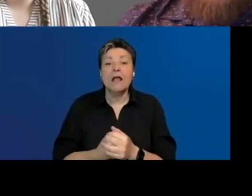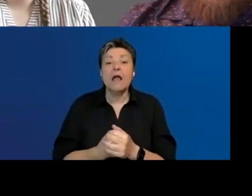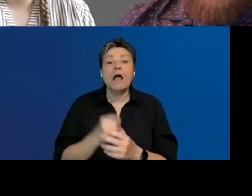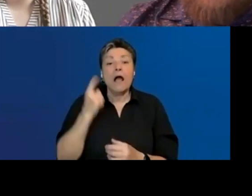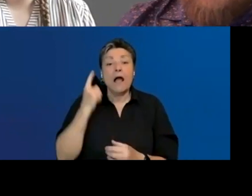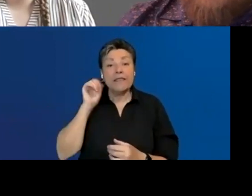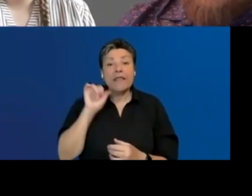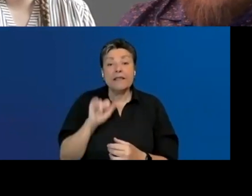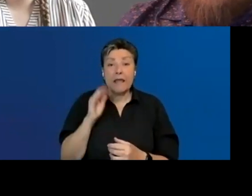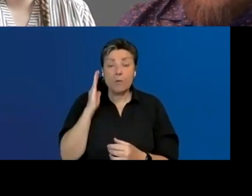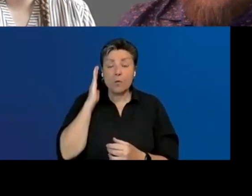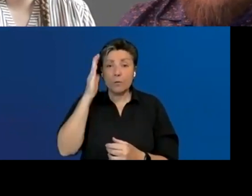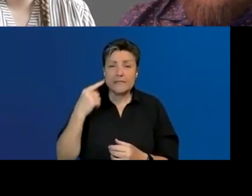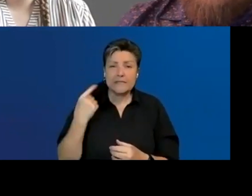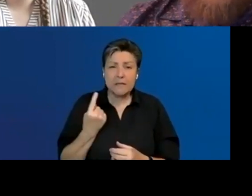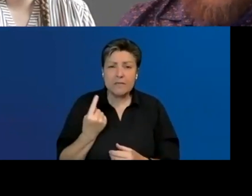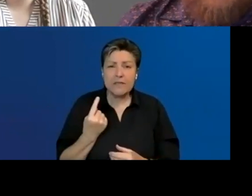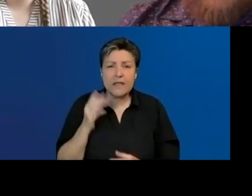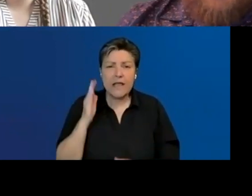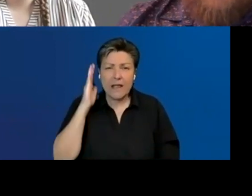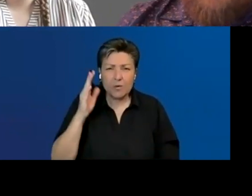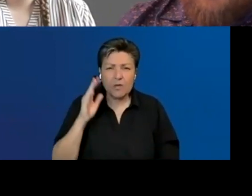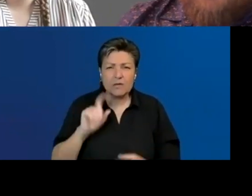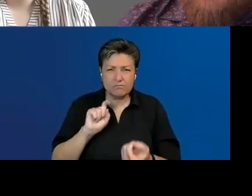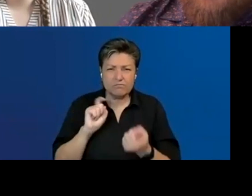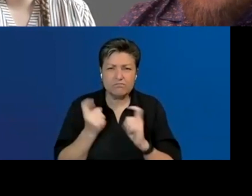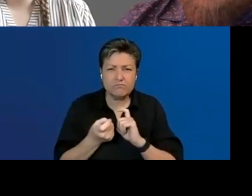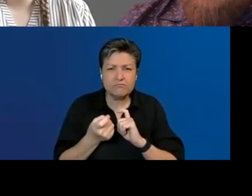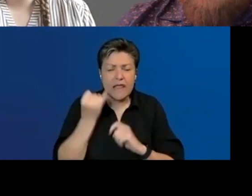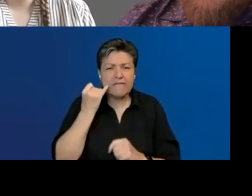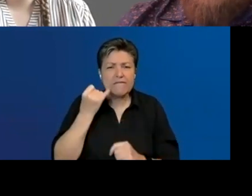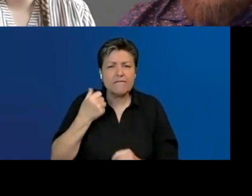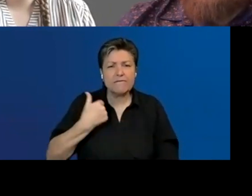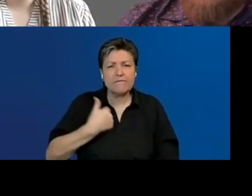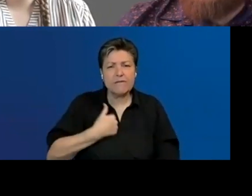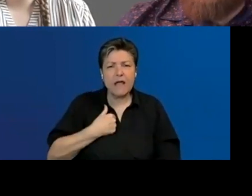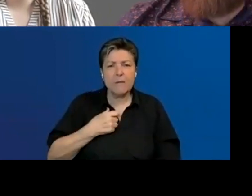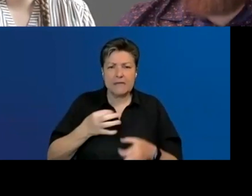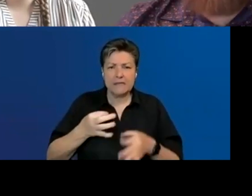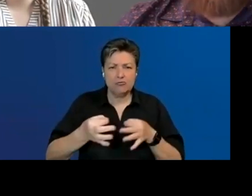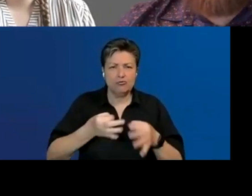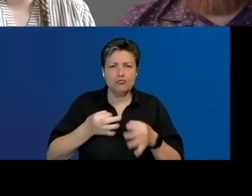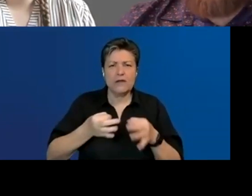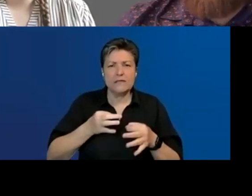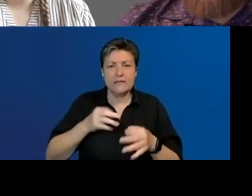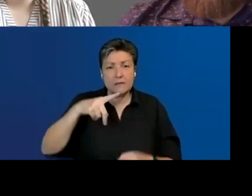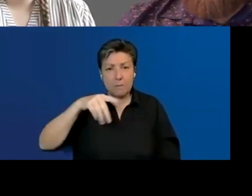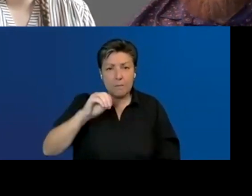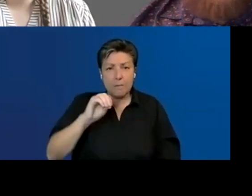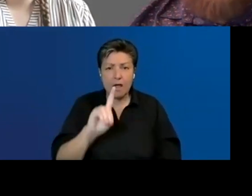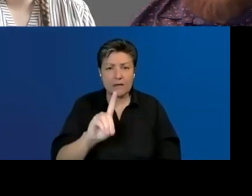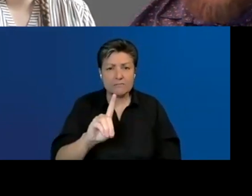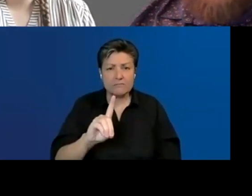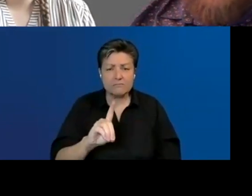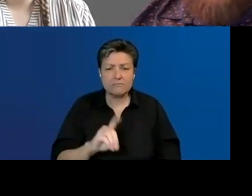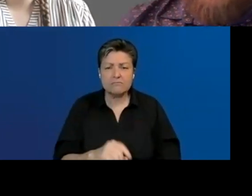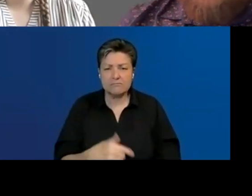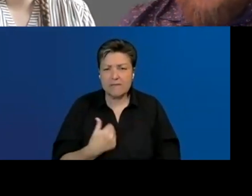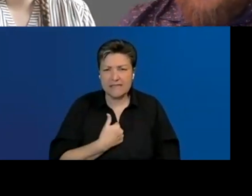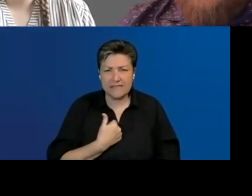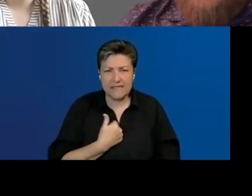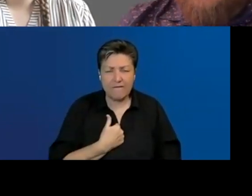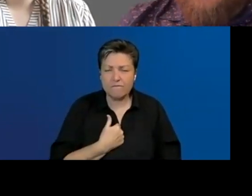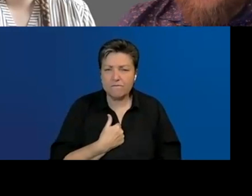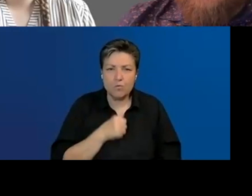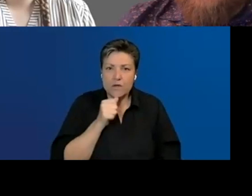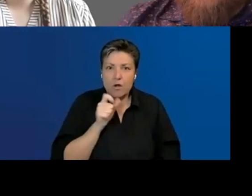that would be something I would have done differently had I been directing the podcast. Anyway, we don't have to go